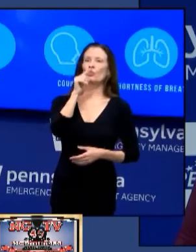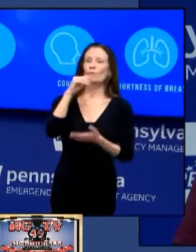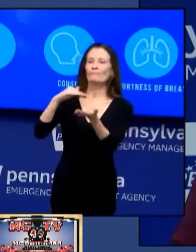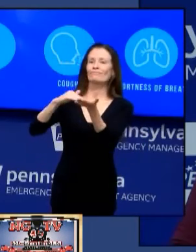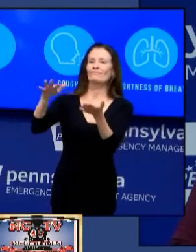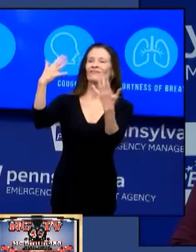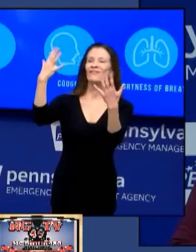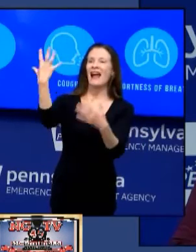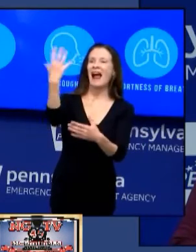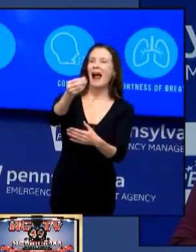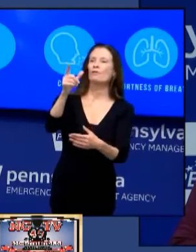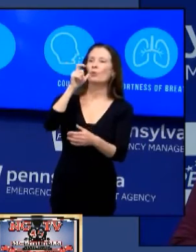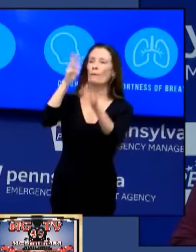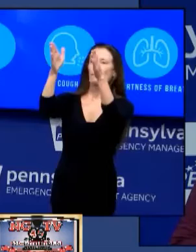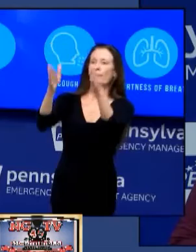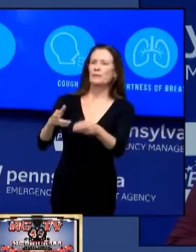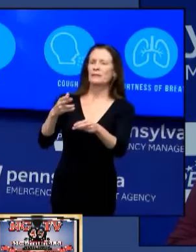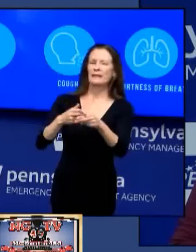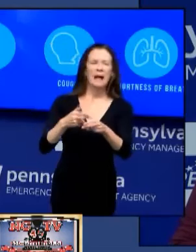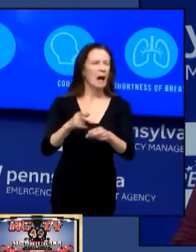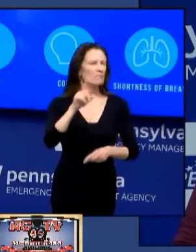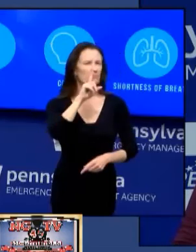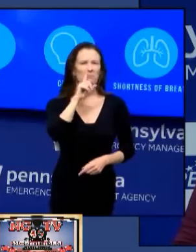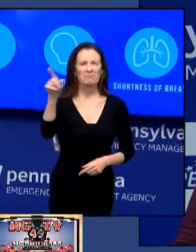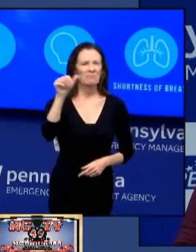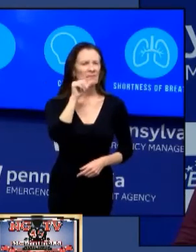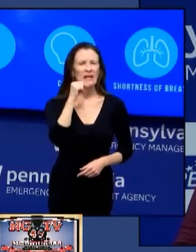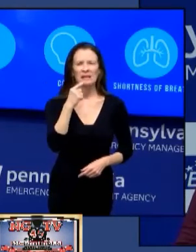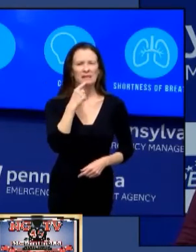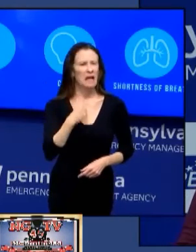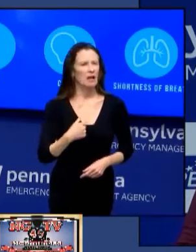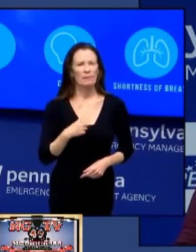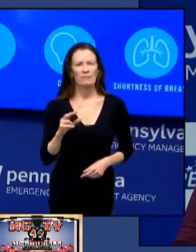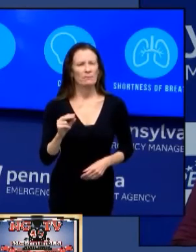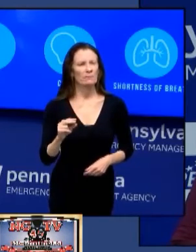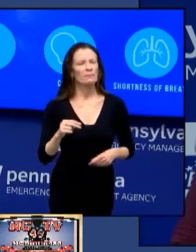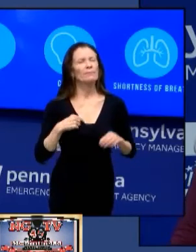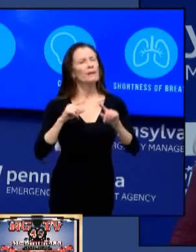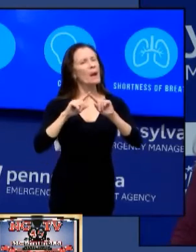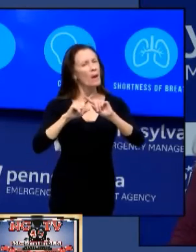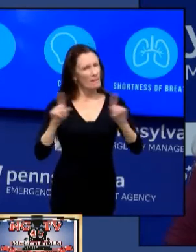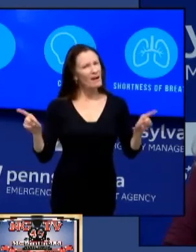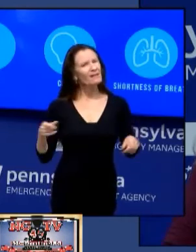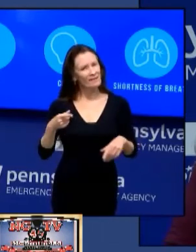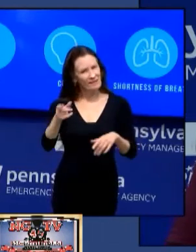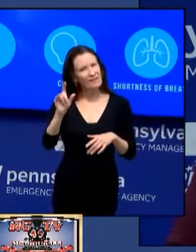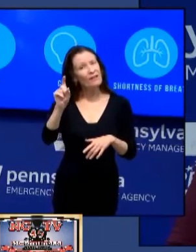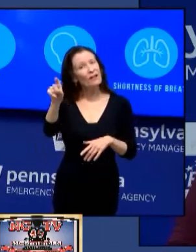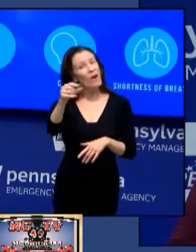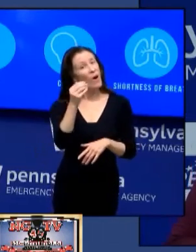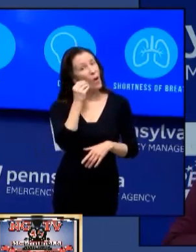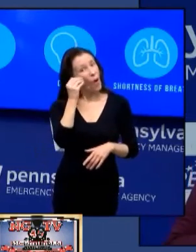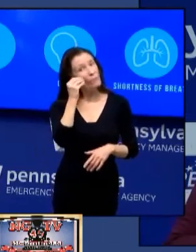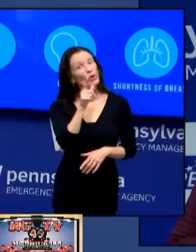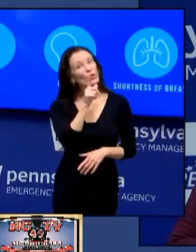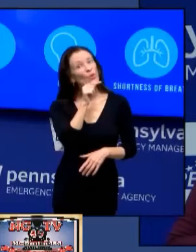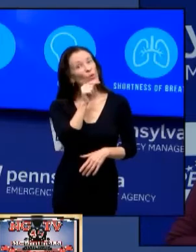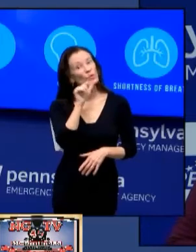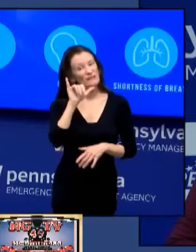orders. So to repeat, if you have tested positive for COVID-19, you are in isolation. If you are not